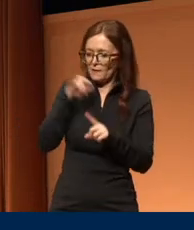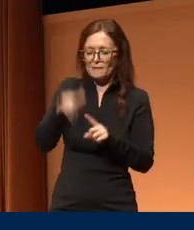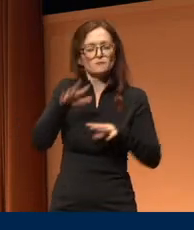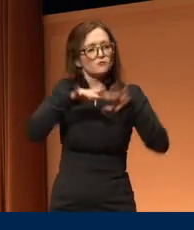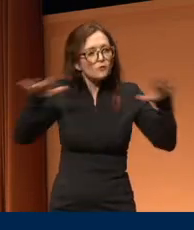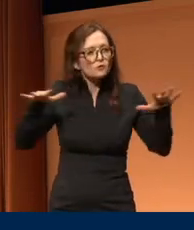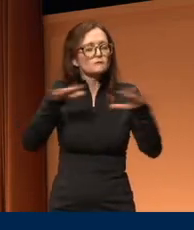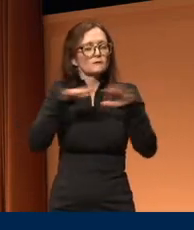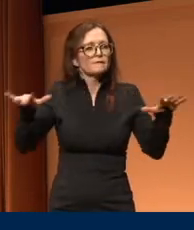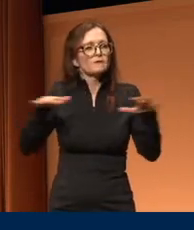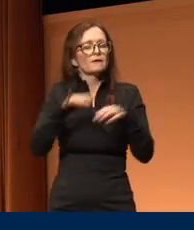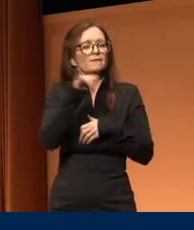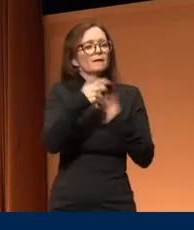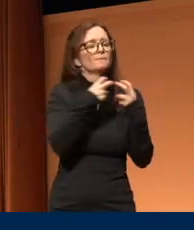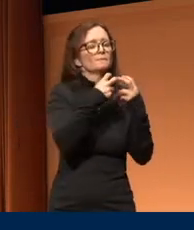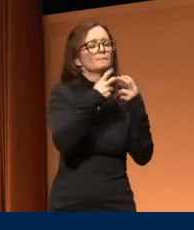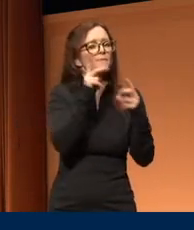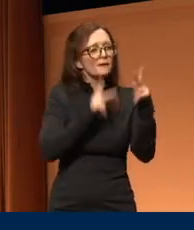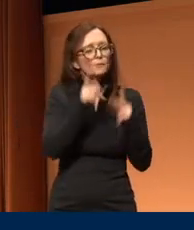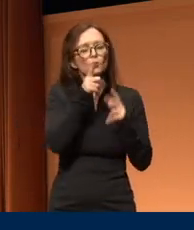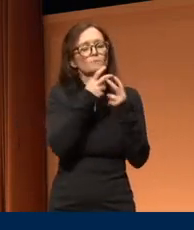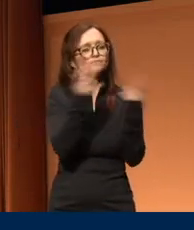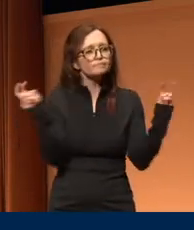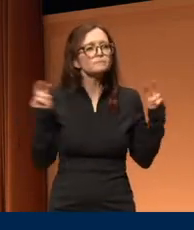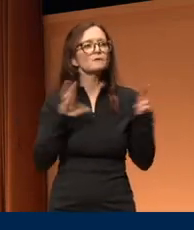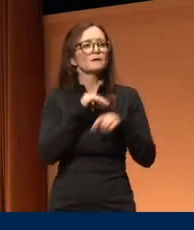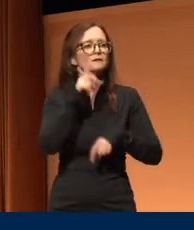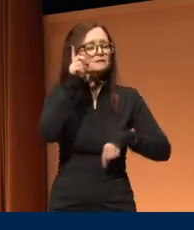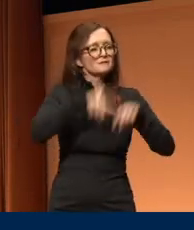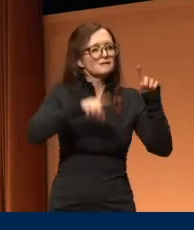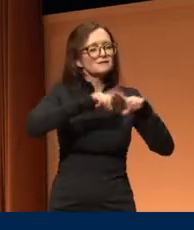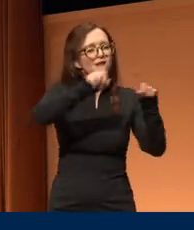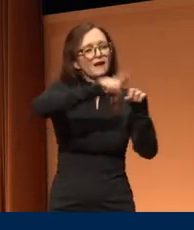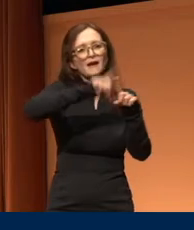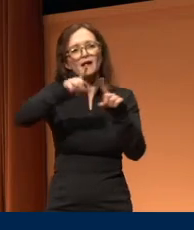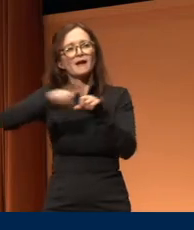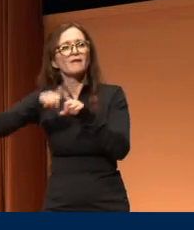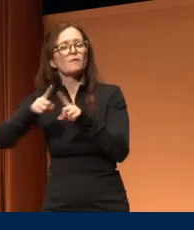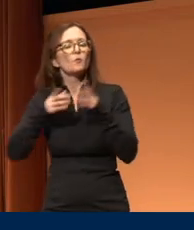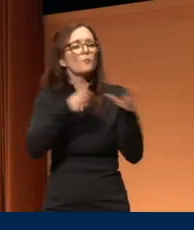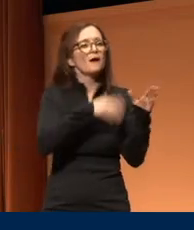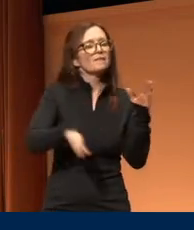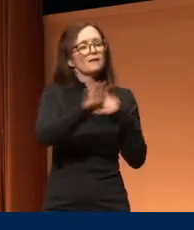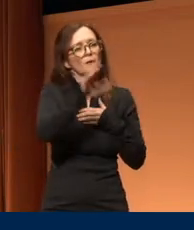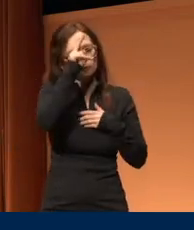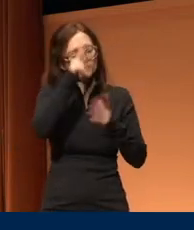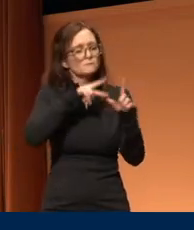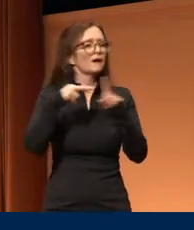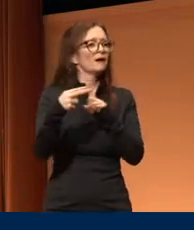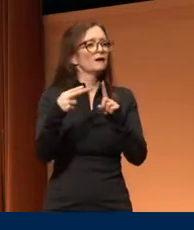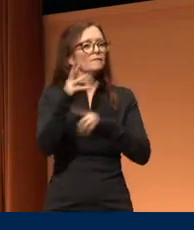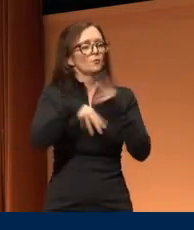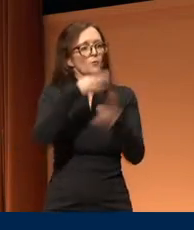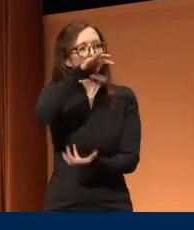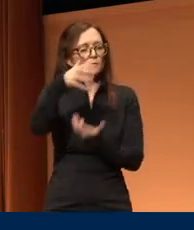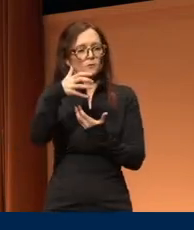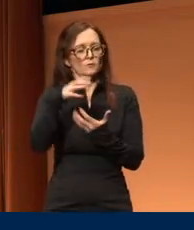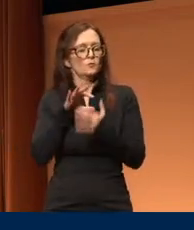diversity of the participants, that is, the difference in the ways they think about the world relative to the problem at